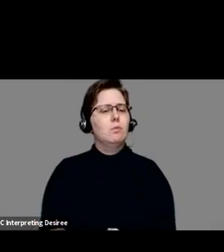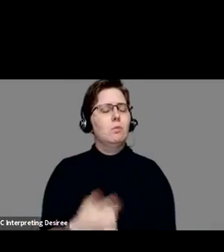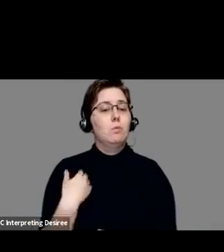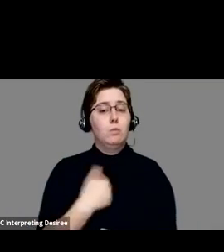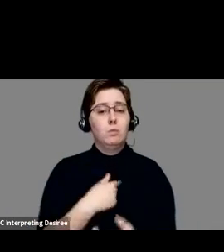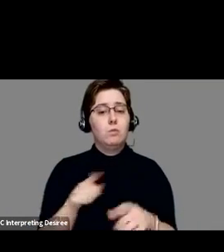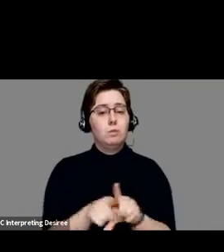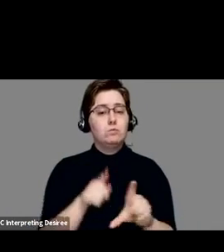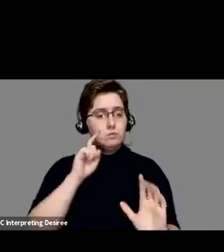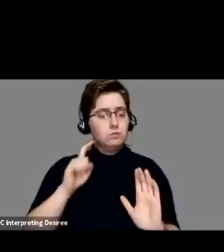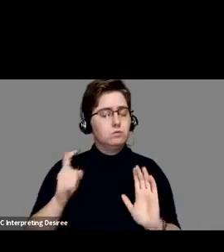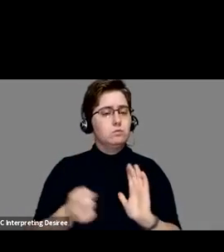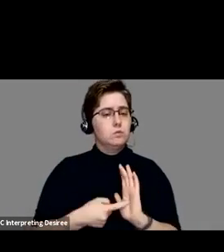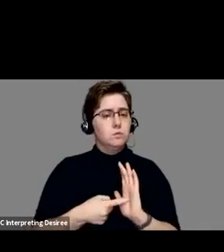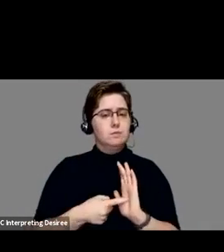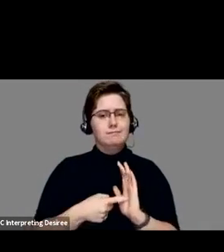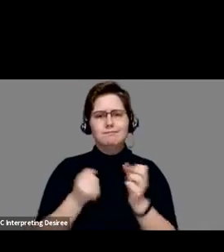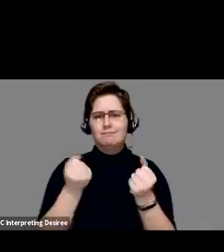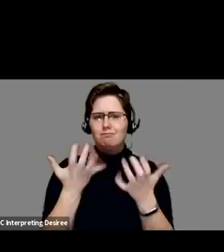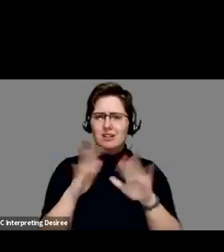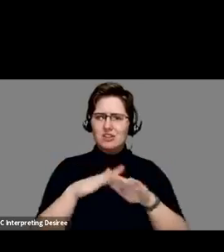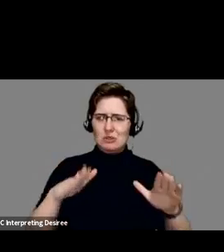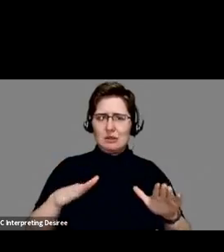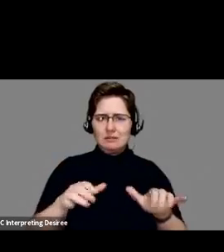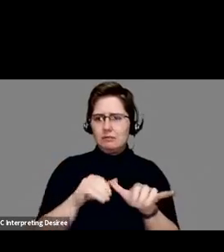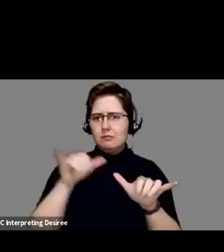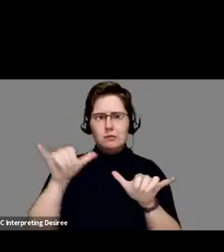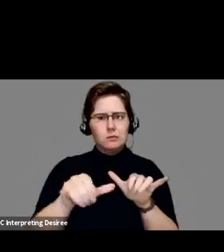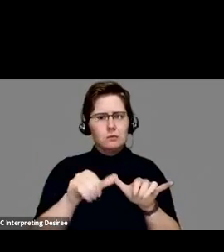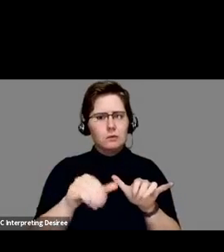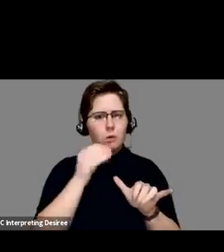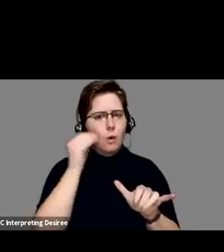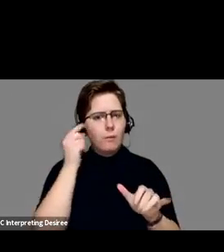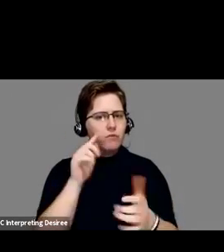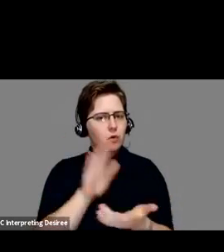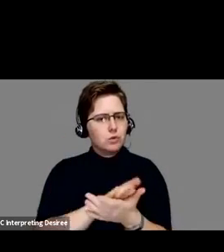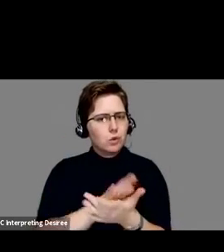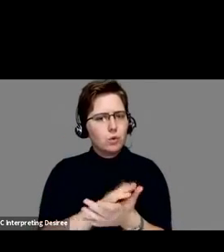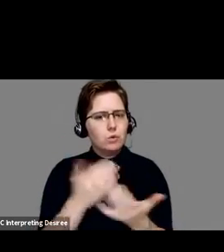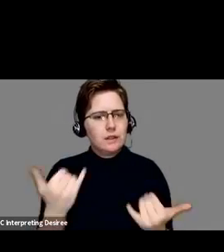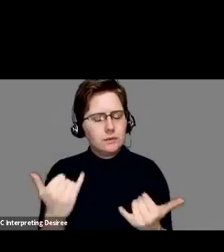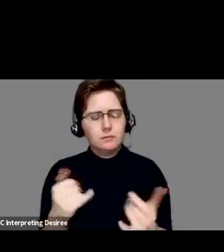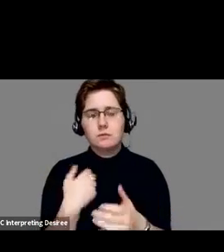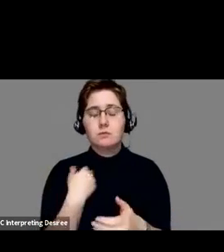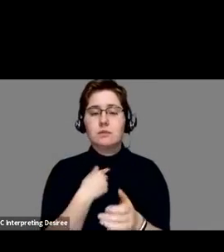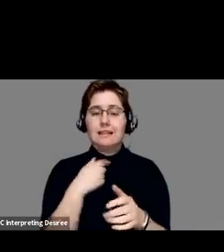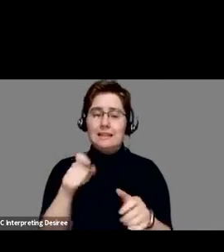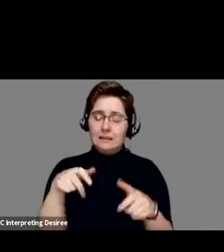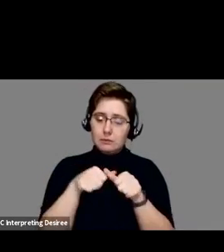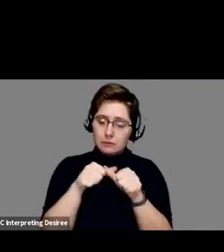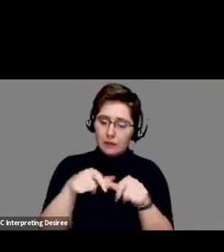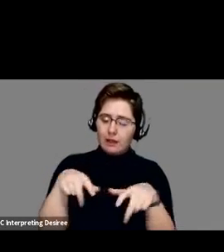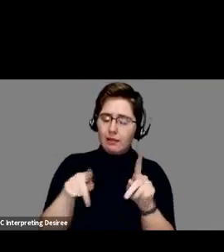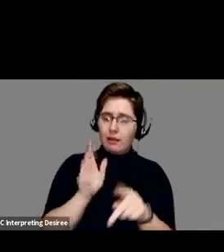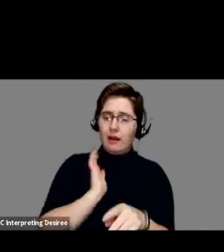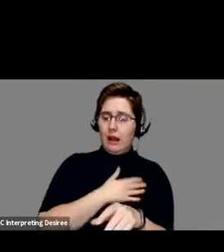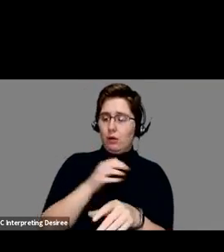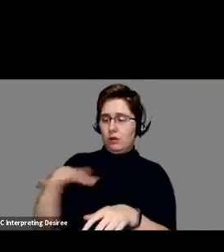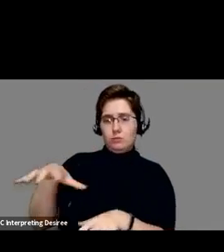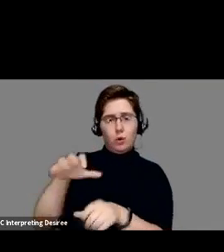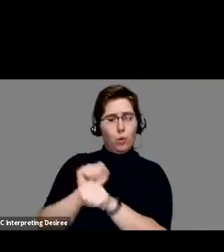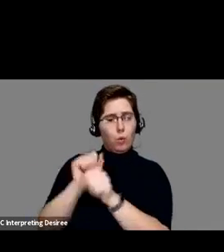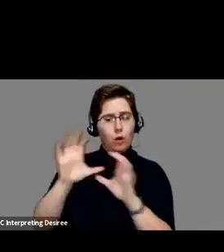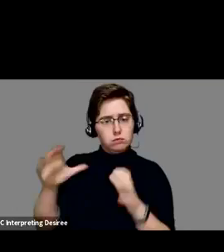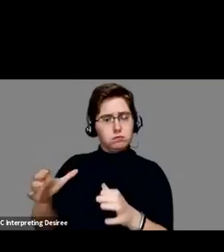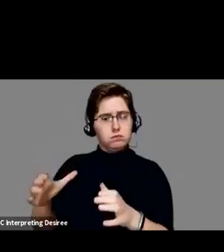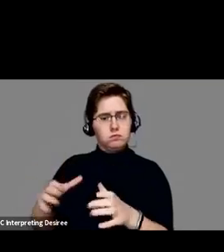recognized that a lot of children are home from school and that we need to continue to allow our workforce to continue to